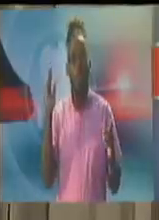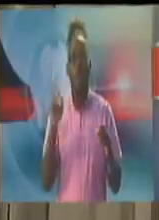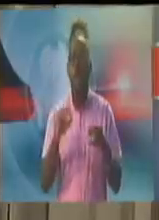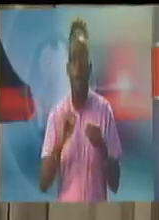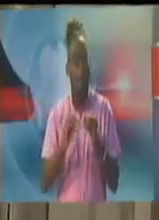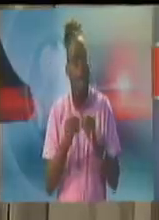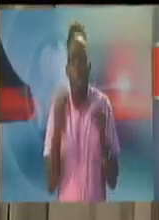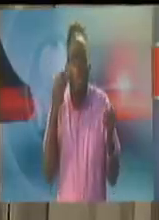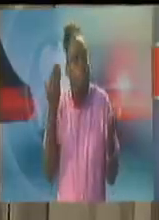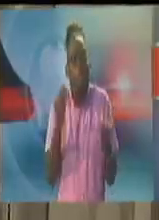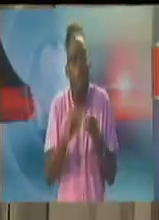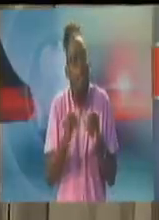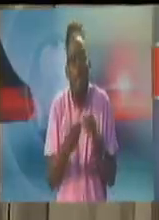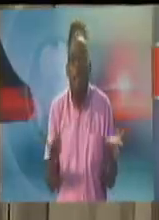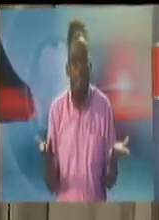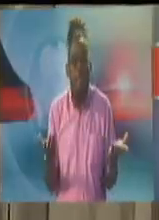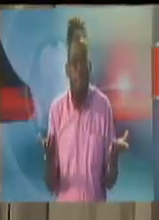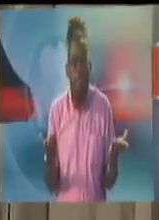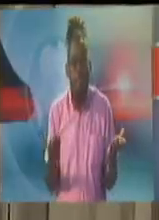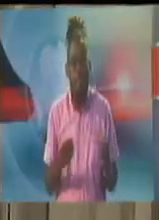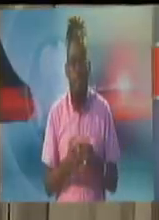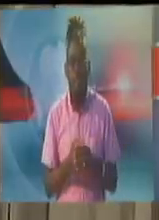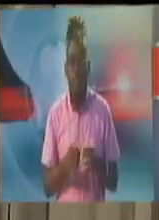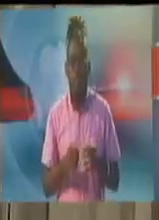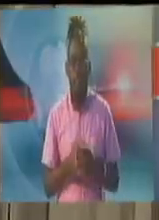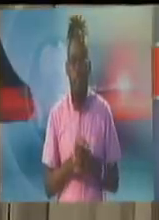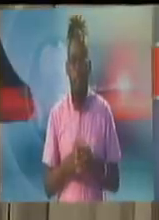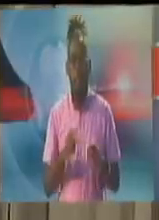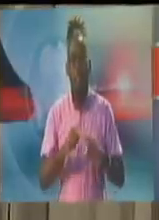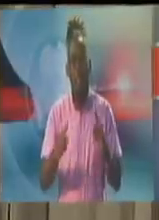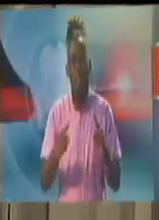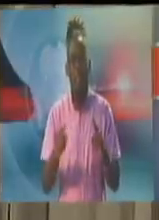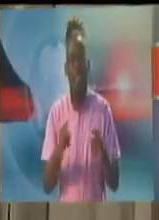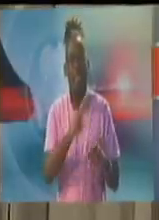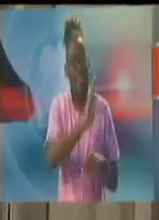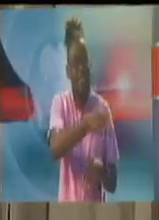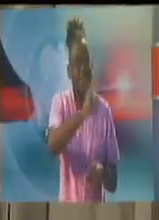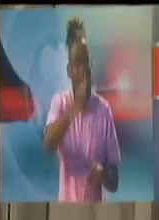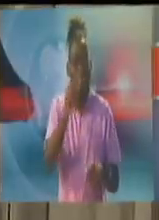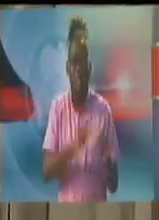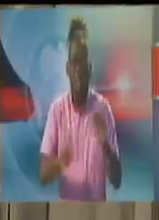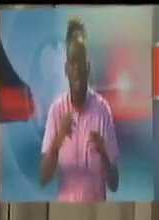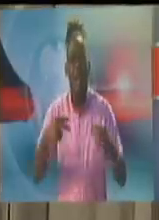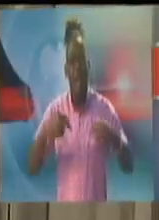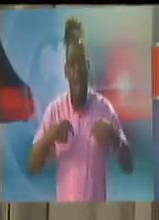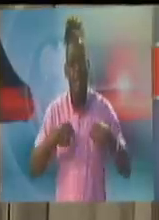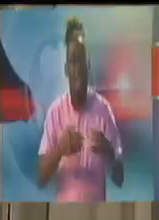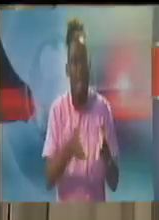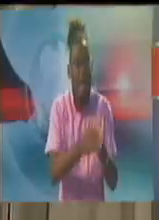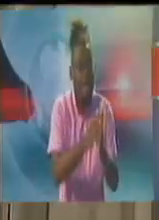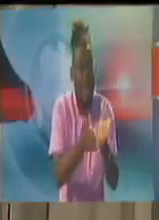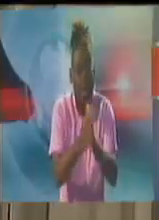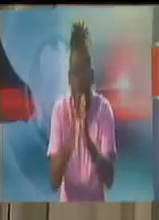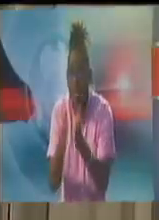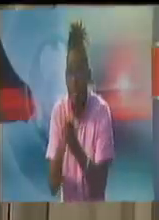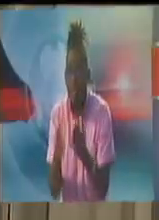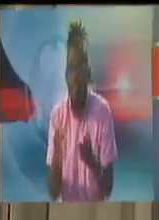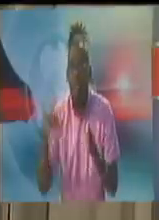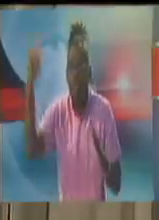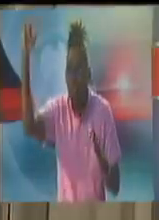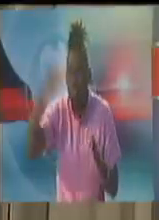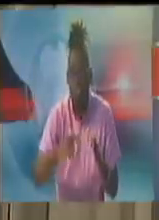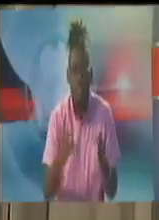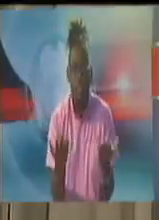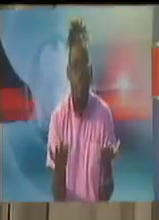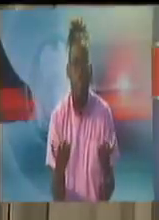scores of requests that are being dealt with. And it depends on if you break it down case by case, because, for example, the